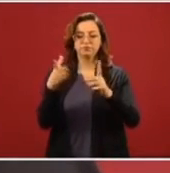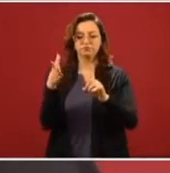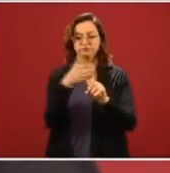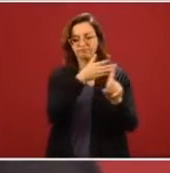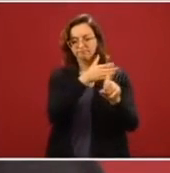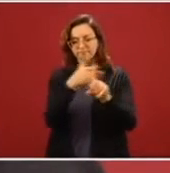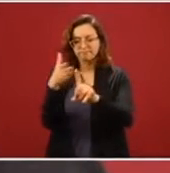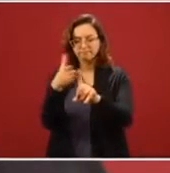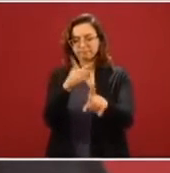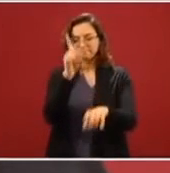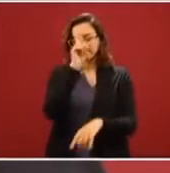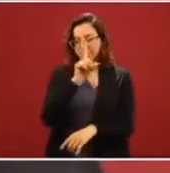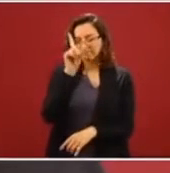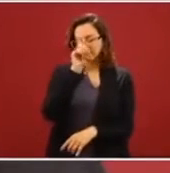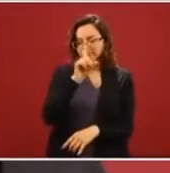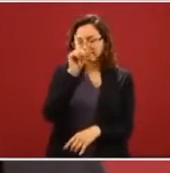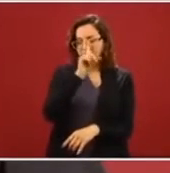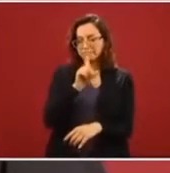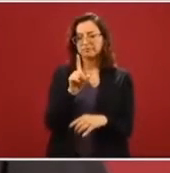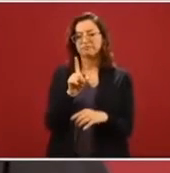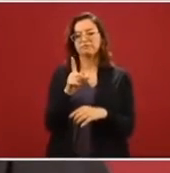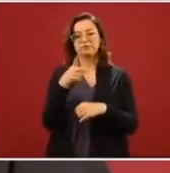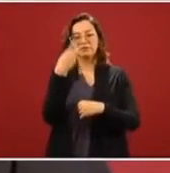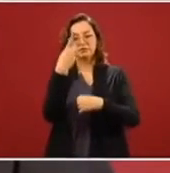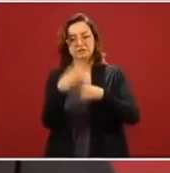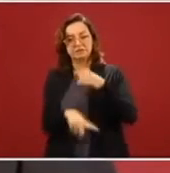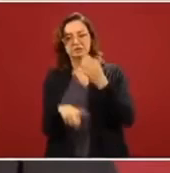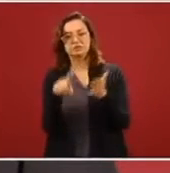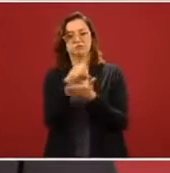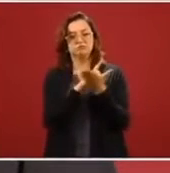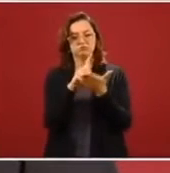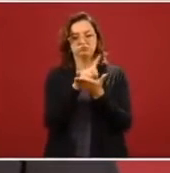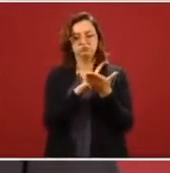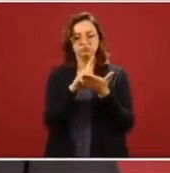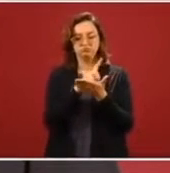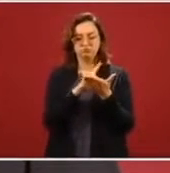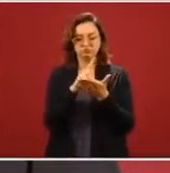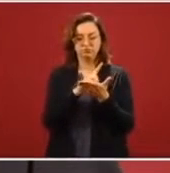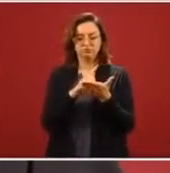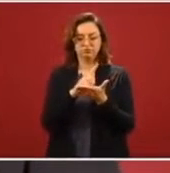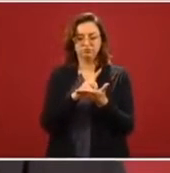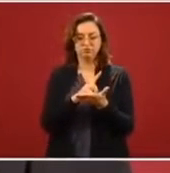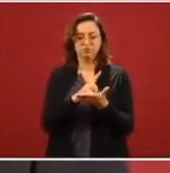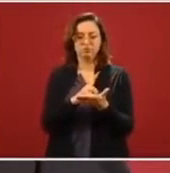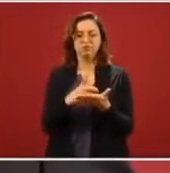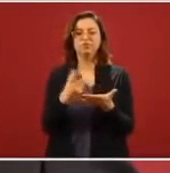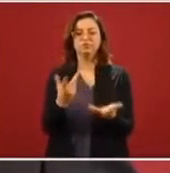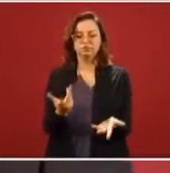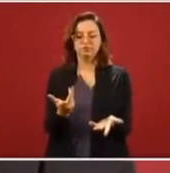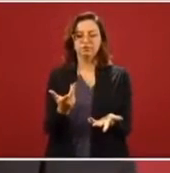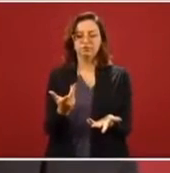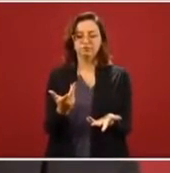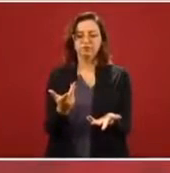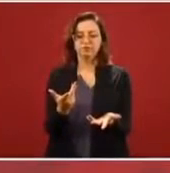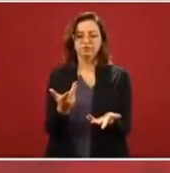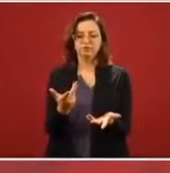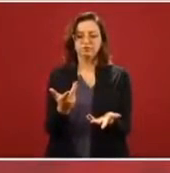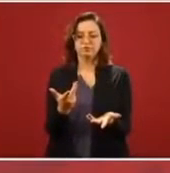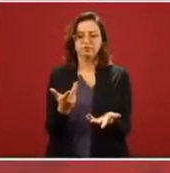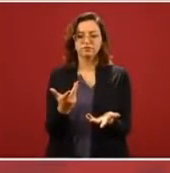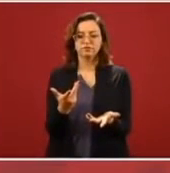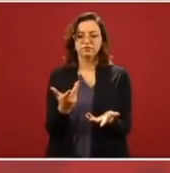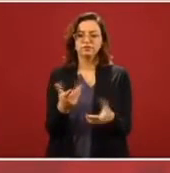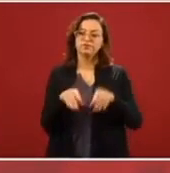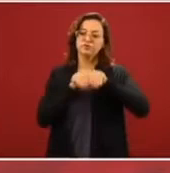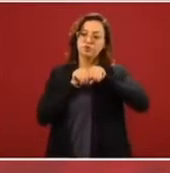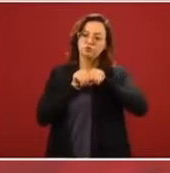orientar y in order hacer to conciencia orient del and give daño que causan conscience las drogas. to the damage that Y vamos drugs a cause.